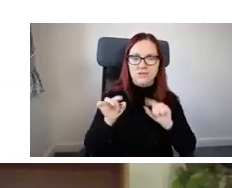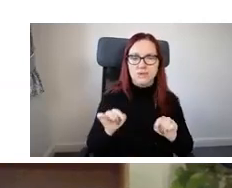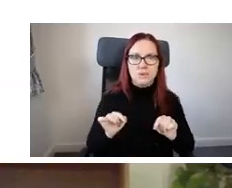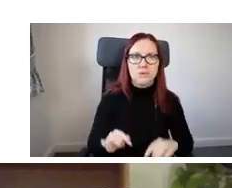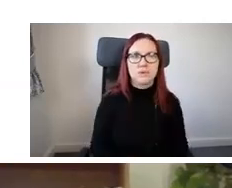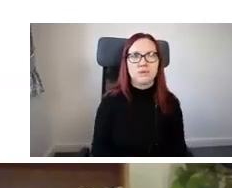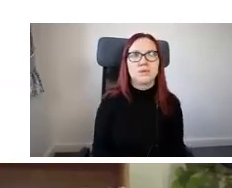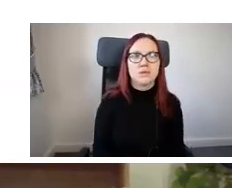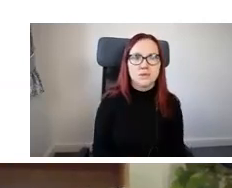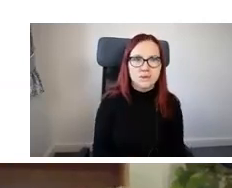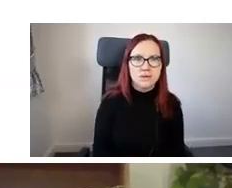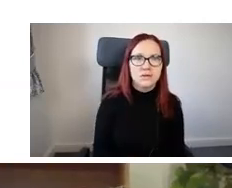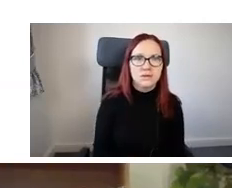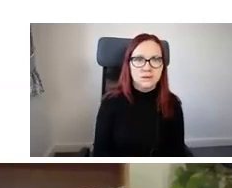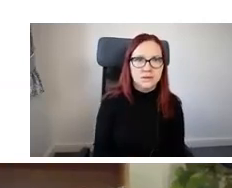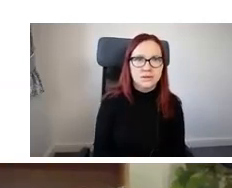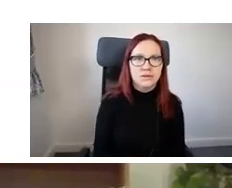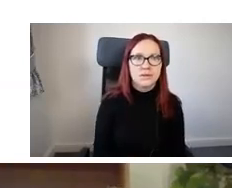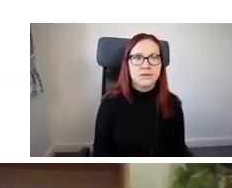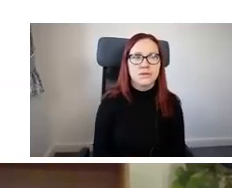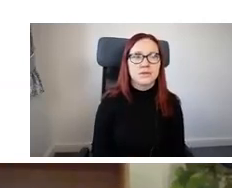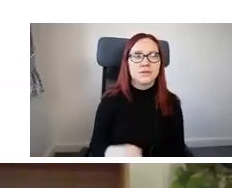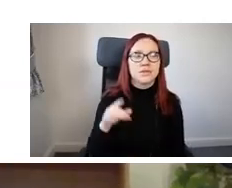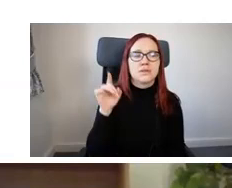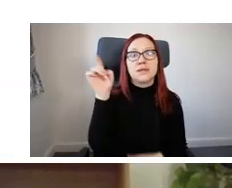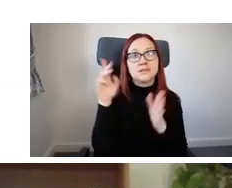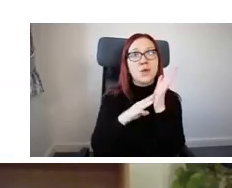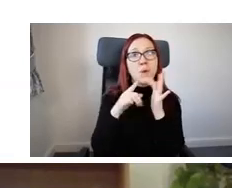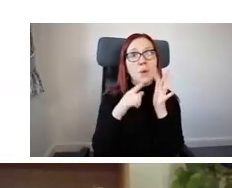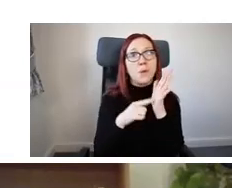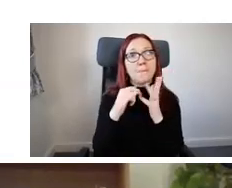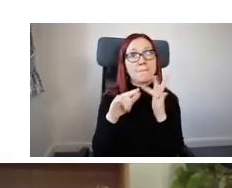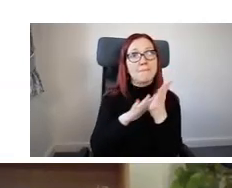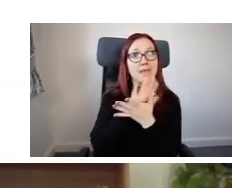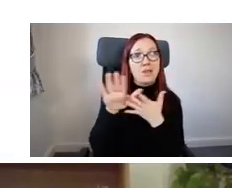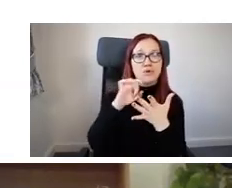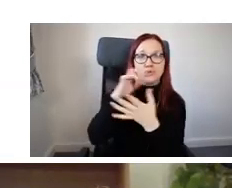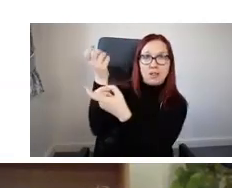So Milos is going to talk us through the insights from the youth advisors specifically.